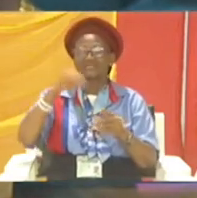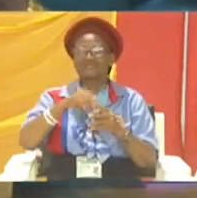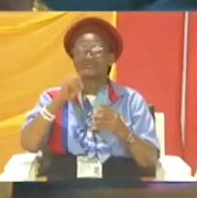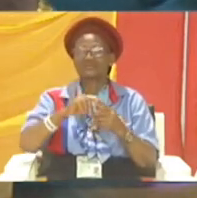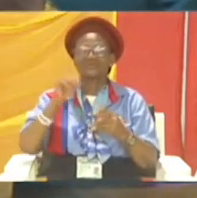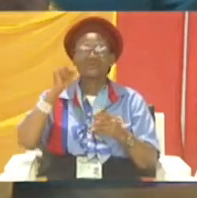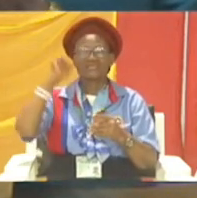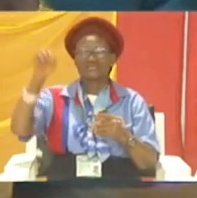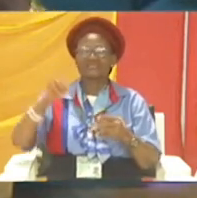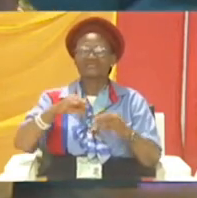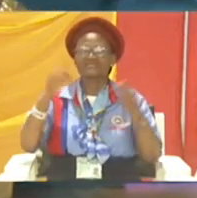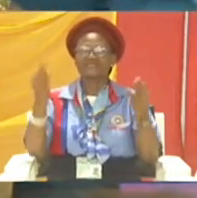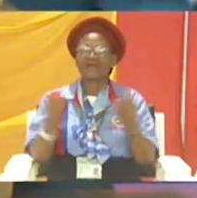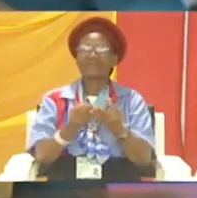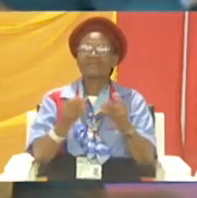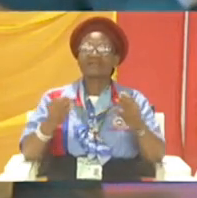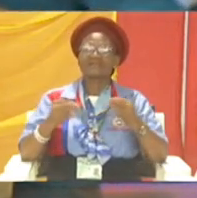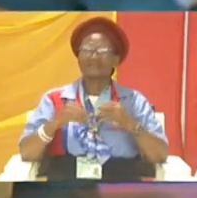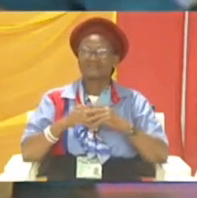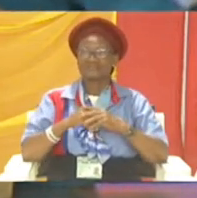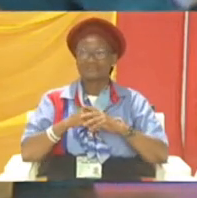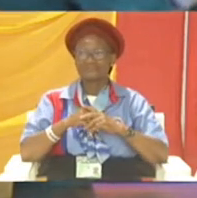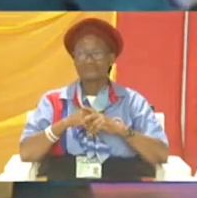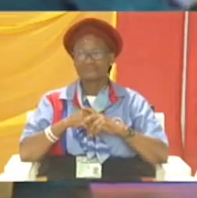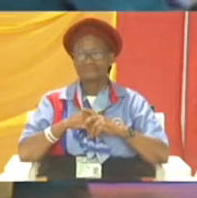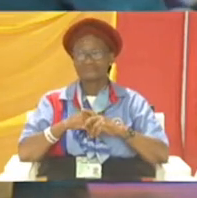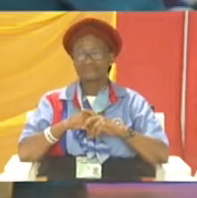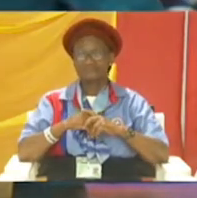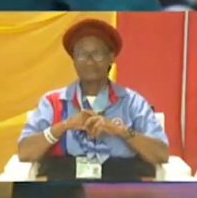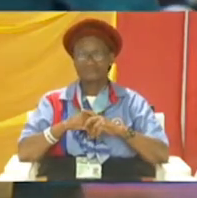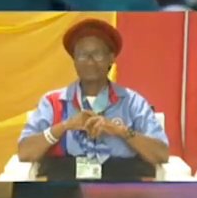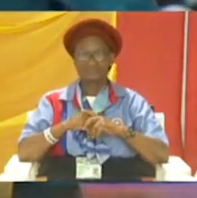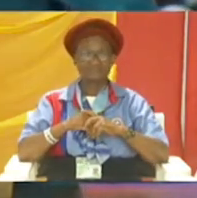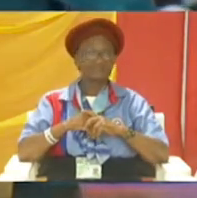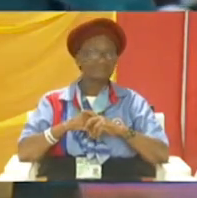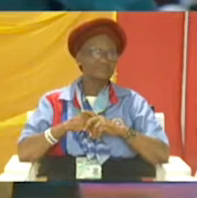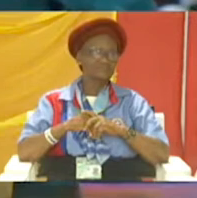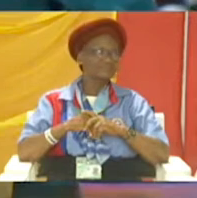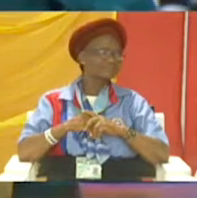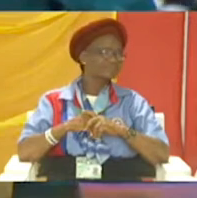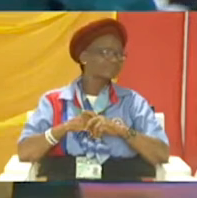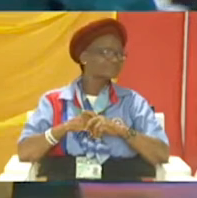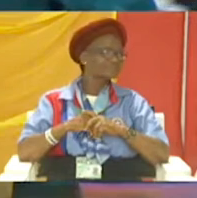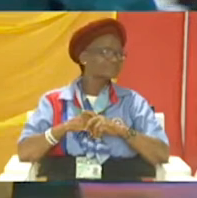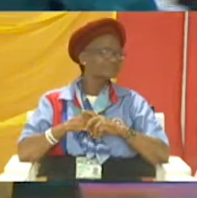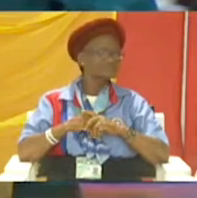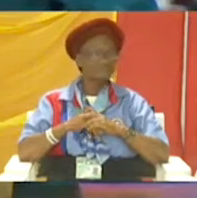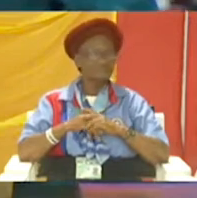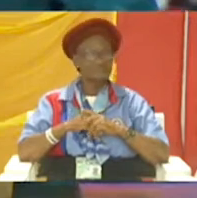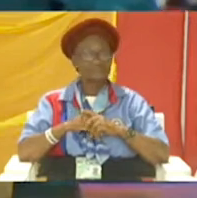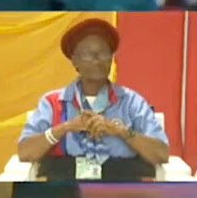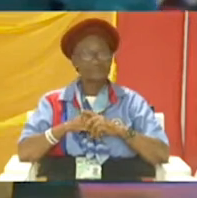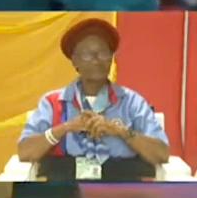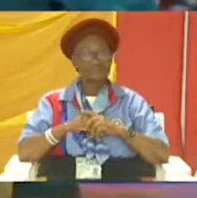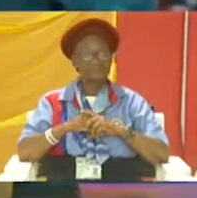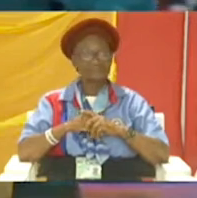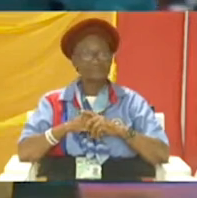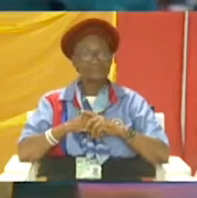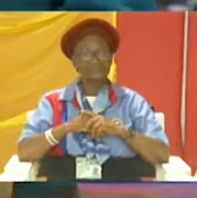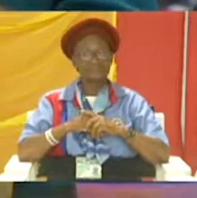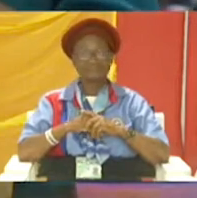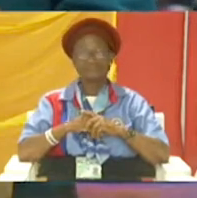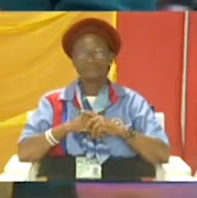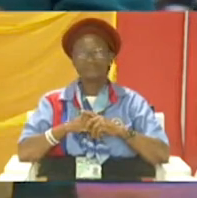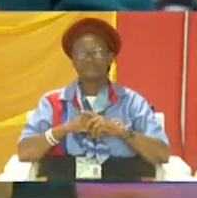ara dota odun simimo. Kẹ́yìn kí ó sì kéde ìdásílẹ̀ ni ile na fun gogo awon tin gbe inu